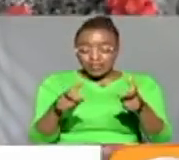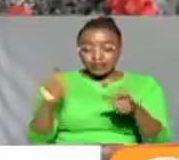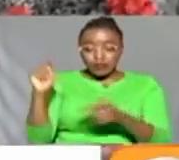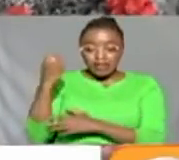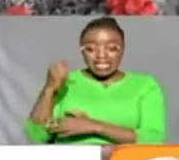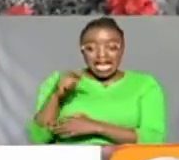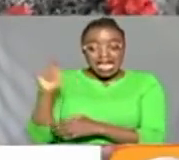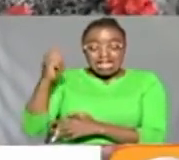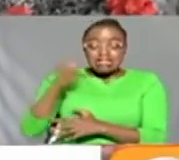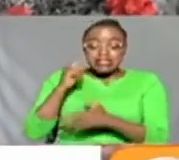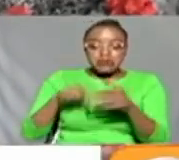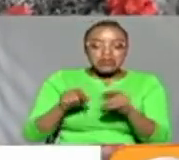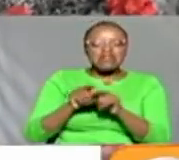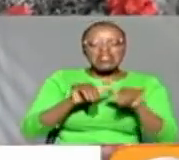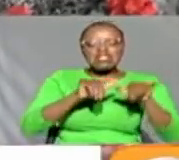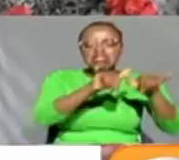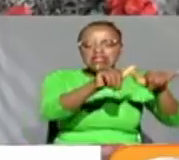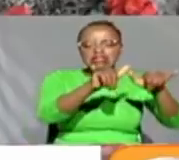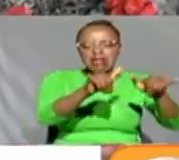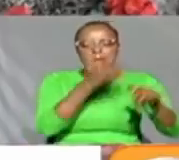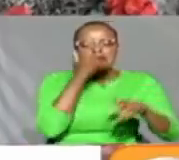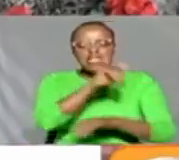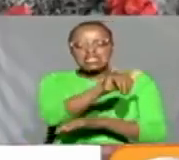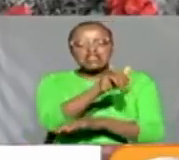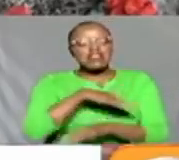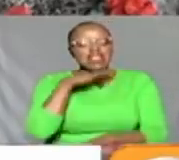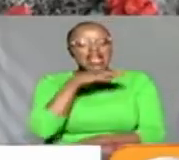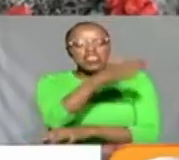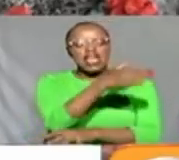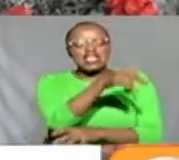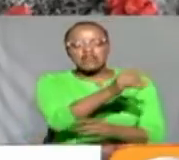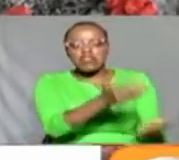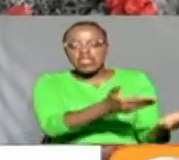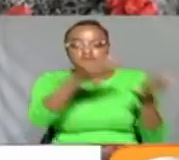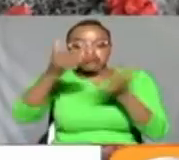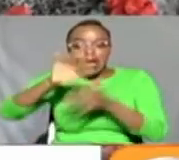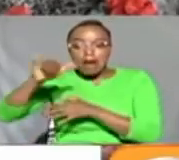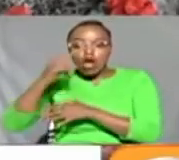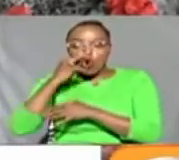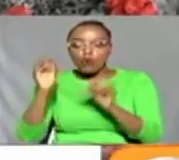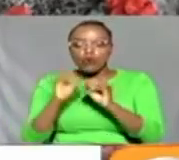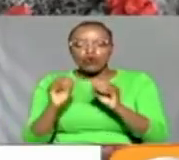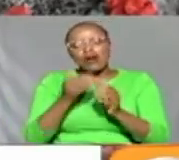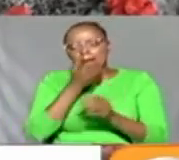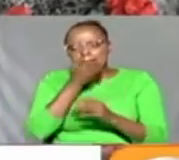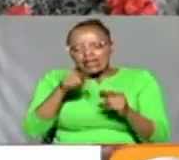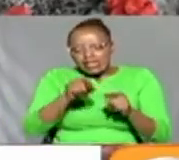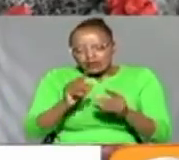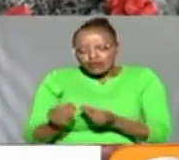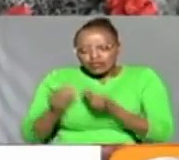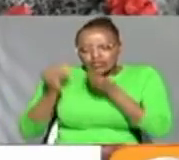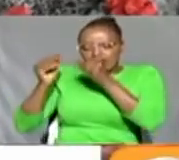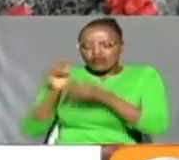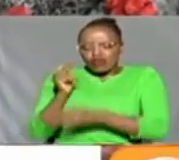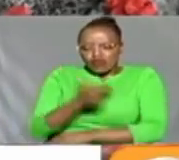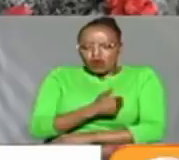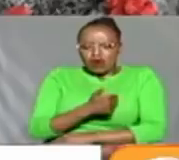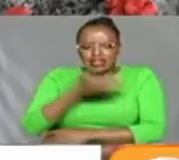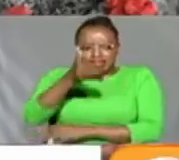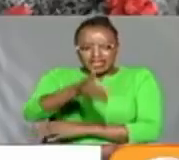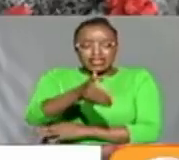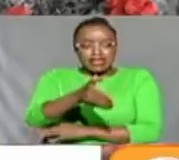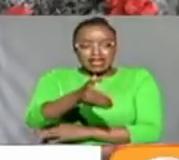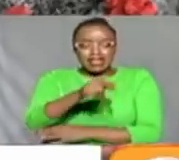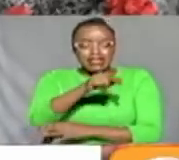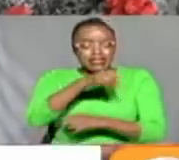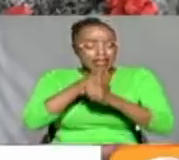that, let them just stay there. Let them stay there and die there. Let them not bring it back home. Let them sacrifice themselves for us.